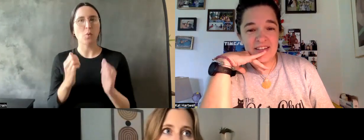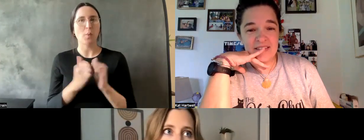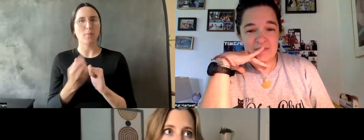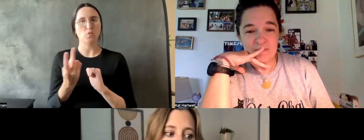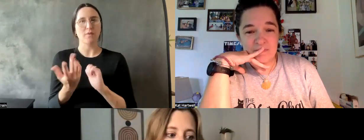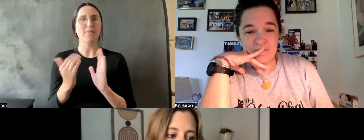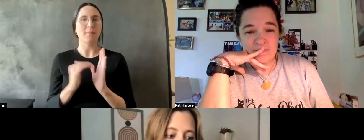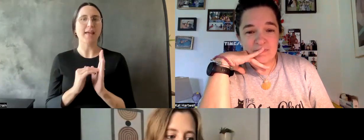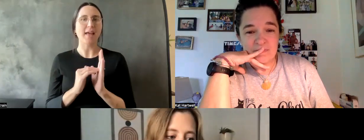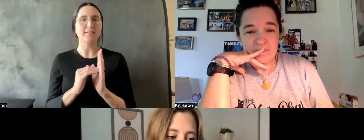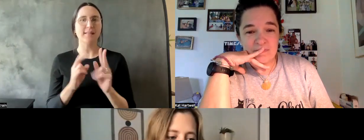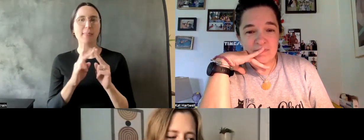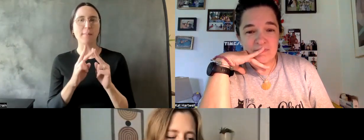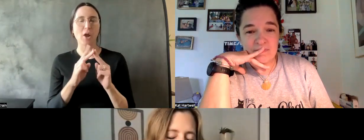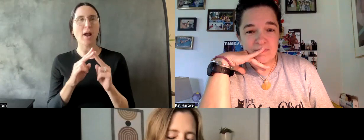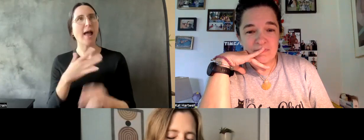him